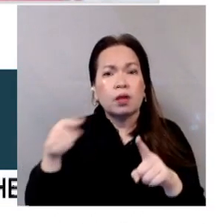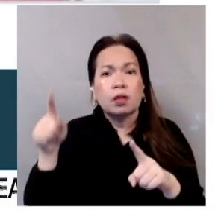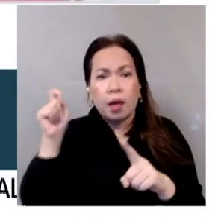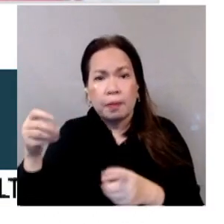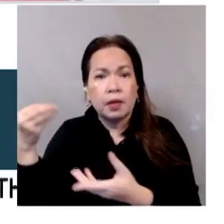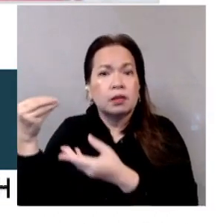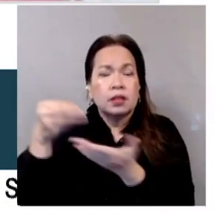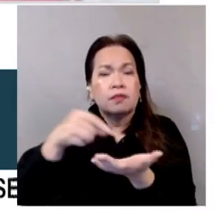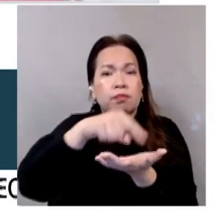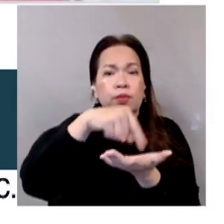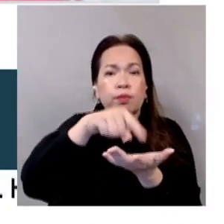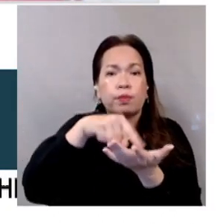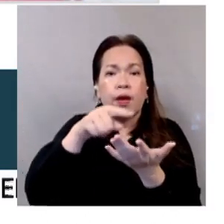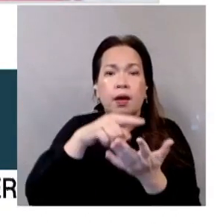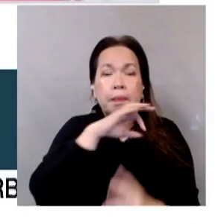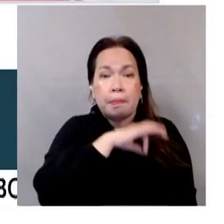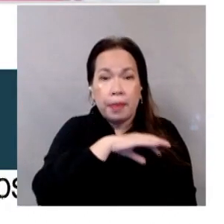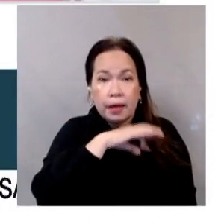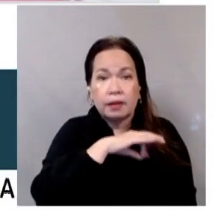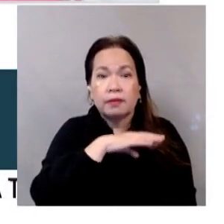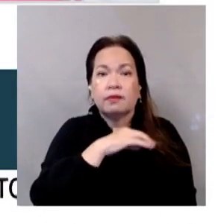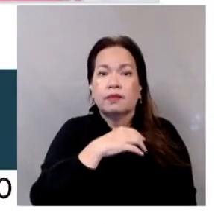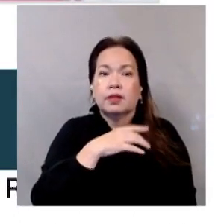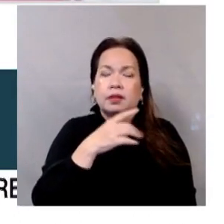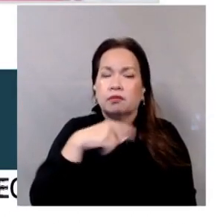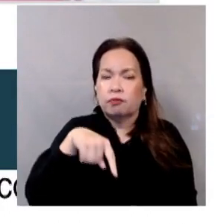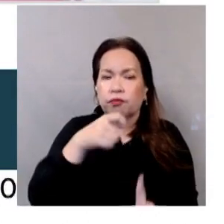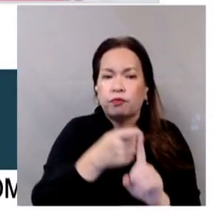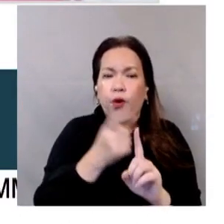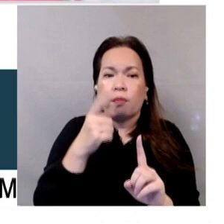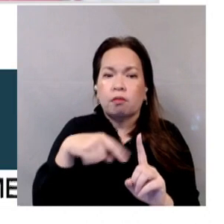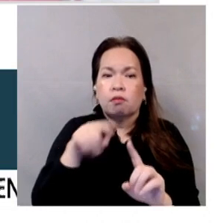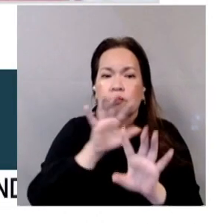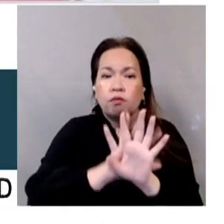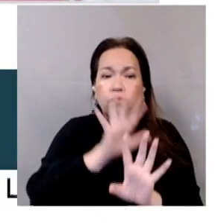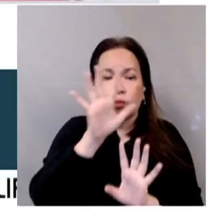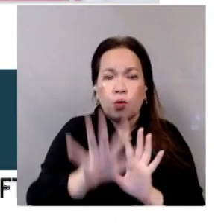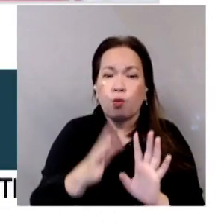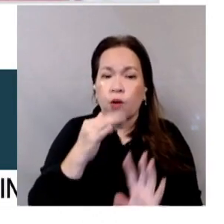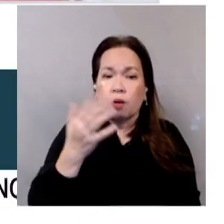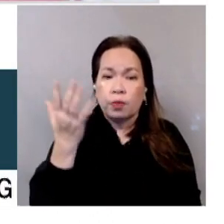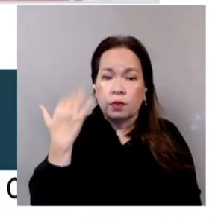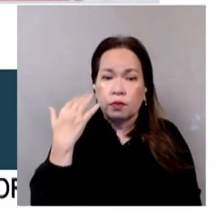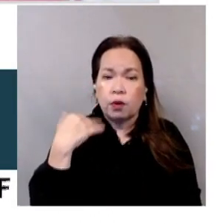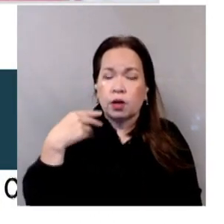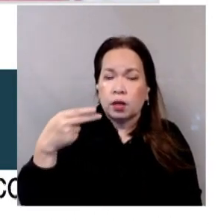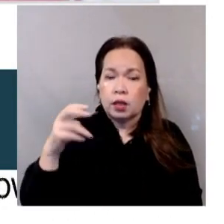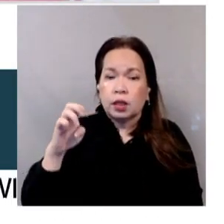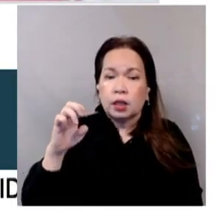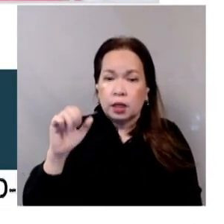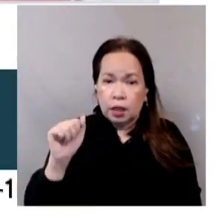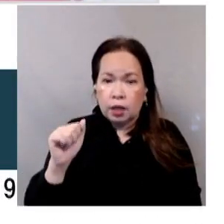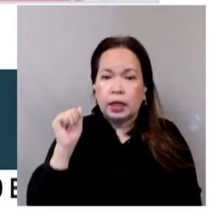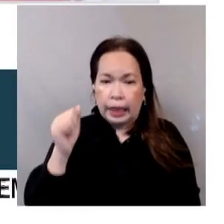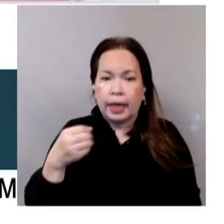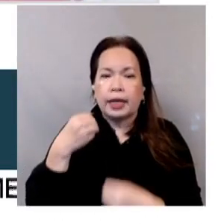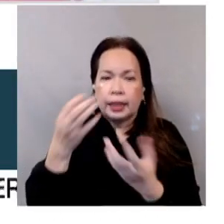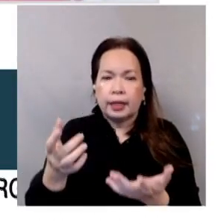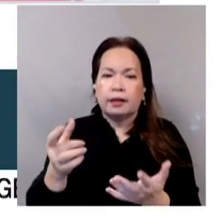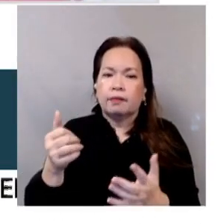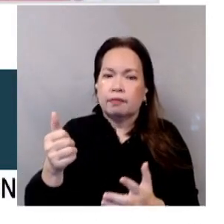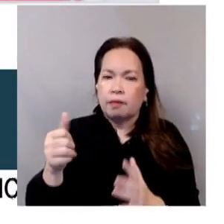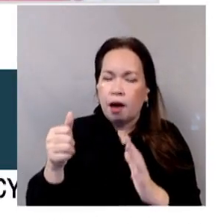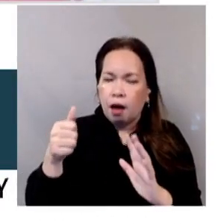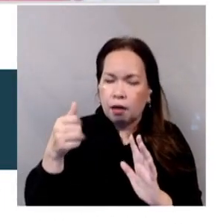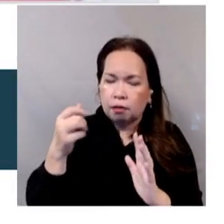Yan po may bibigay pa kasi yung law natin na on HEA, during a state of emergency lang po yun. Naiipit po yung pondo sa